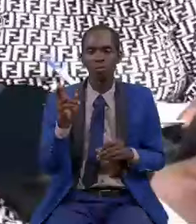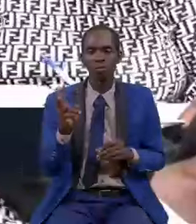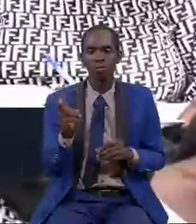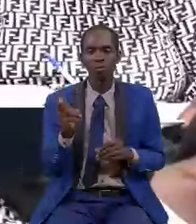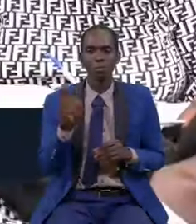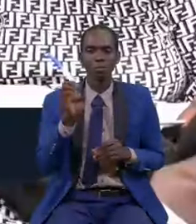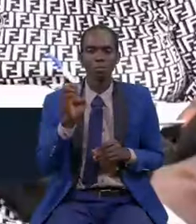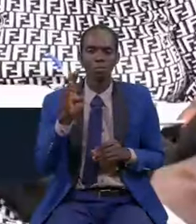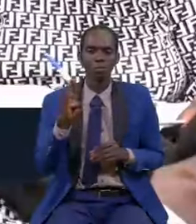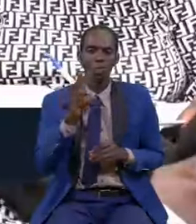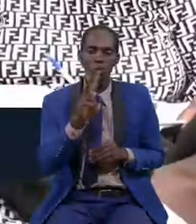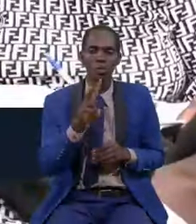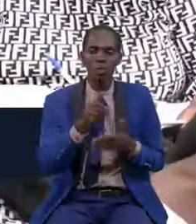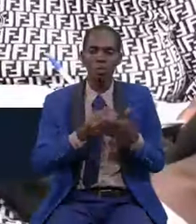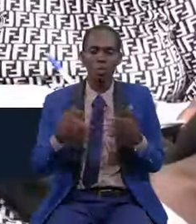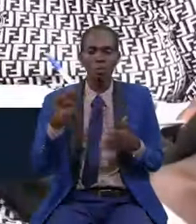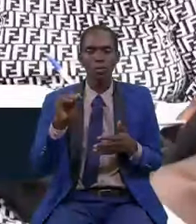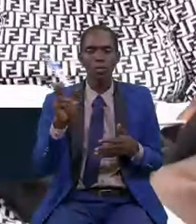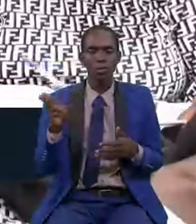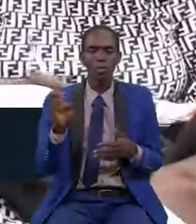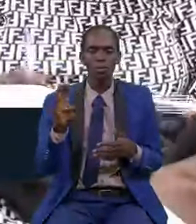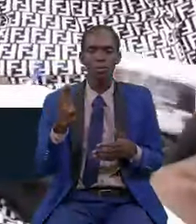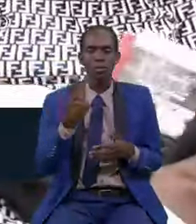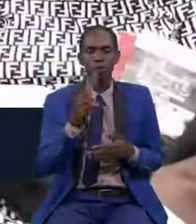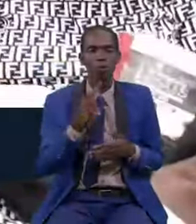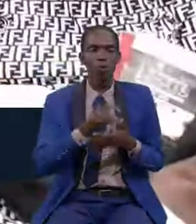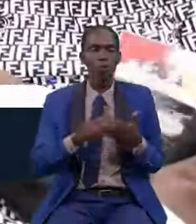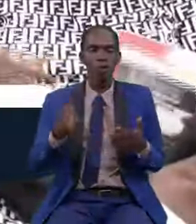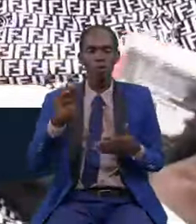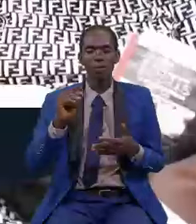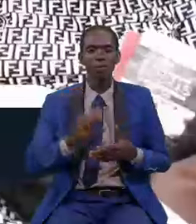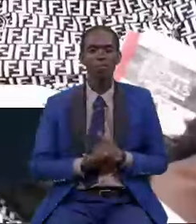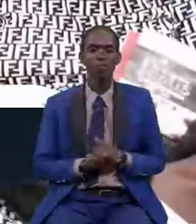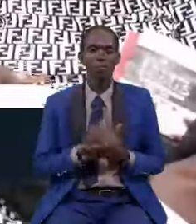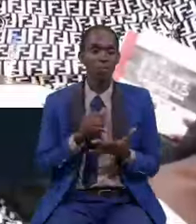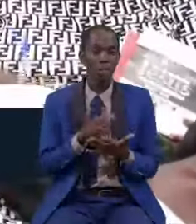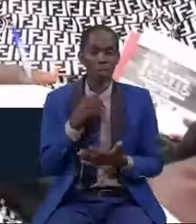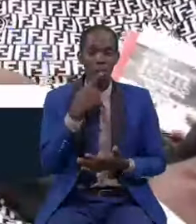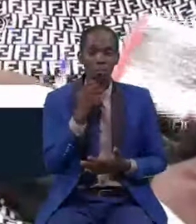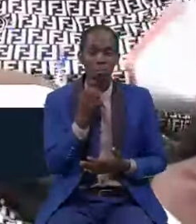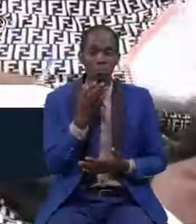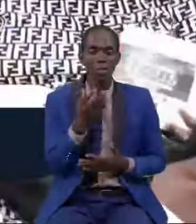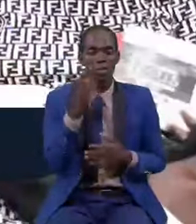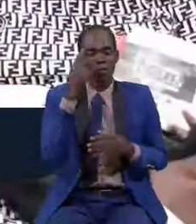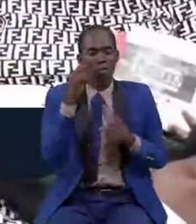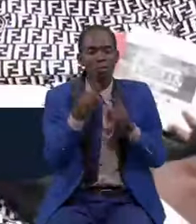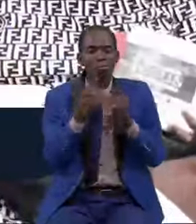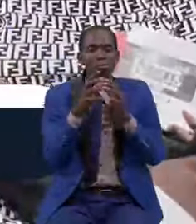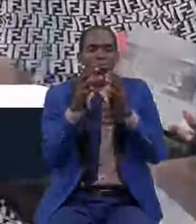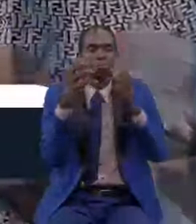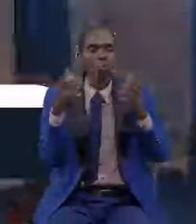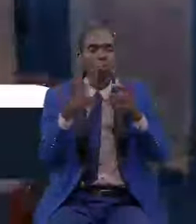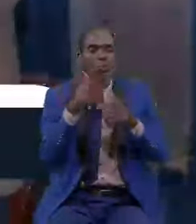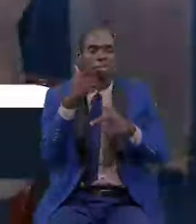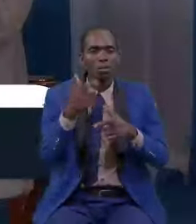chapter 2, reading from verse 14. It tells us, for as much then